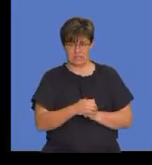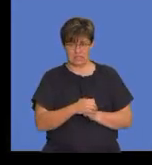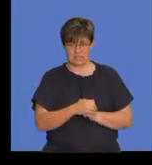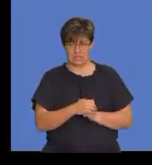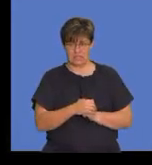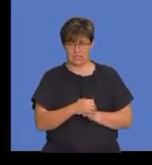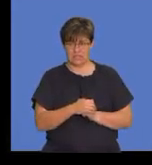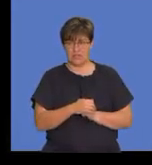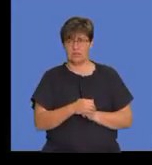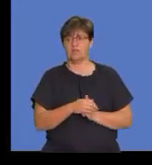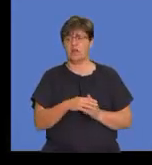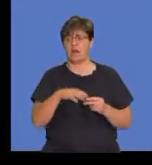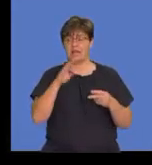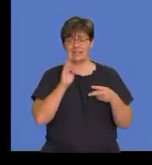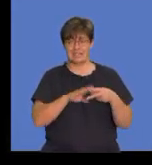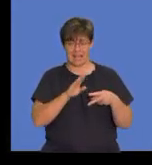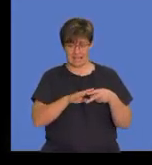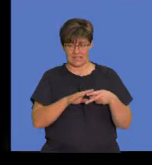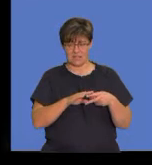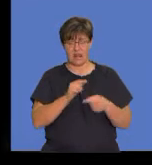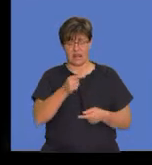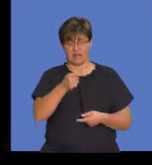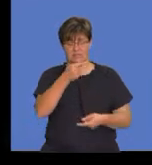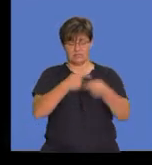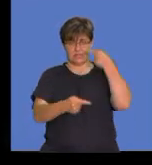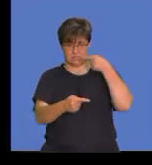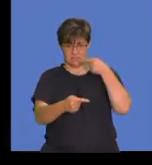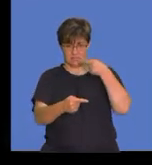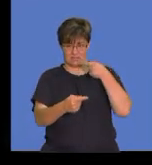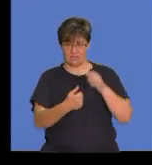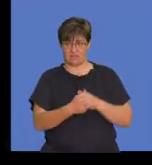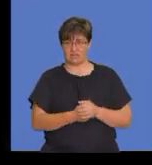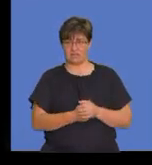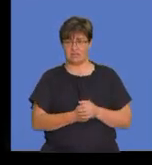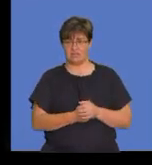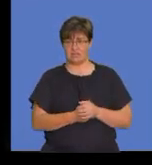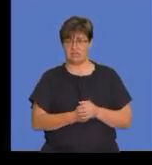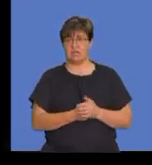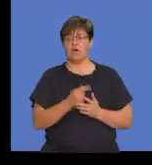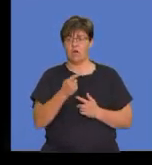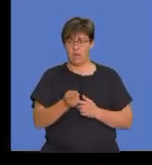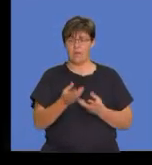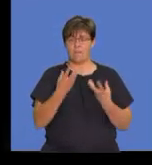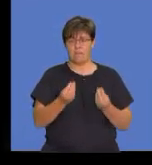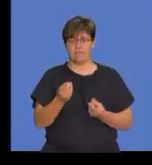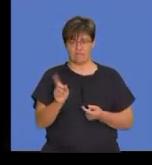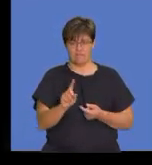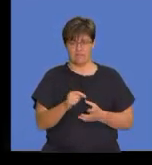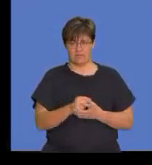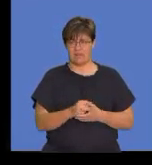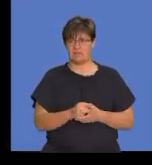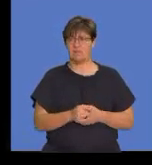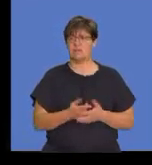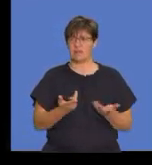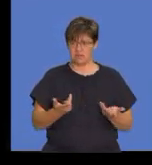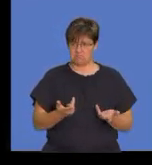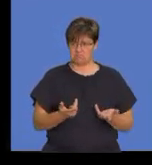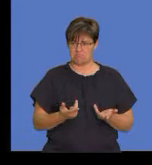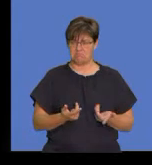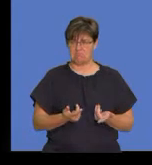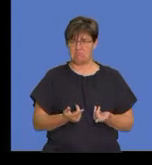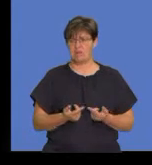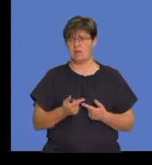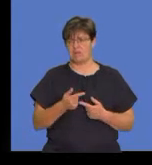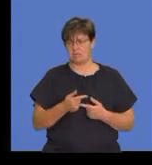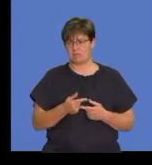see that with the second table that I said you need to complete, it's just a reciprocal of what we have, right? So